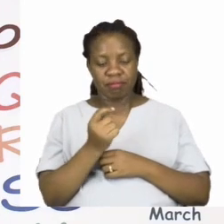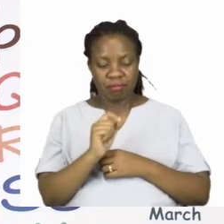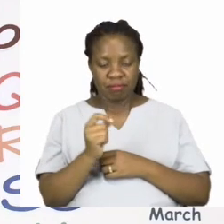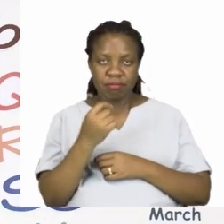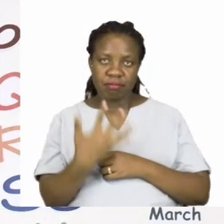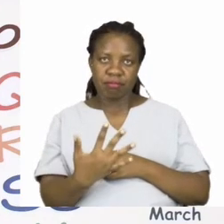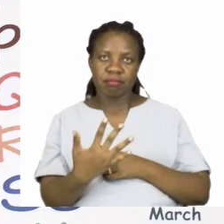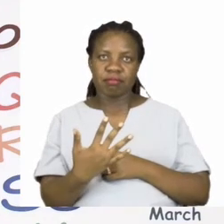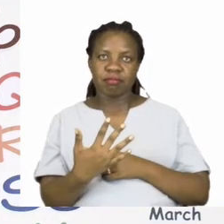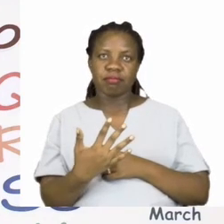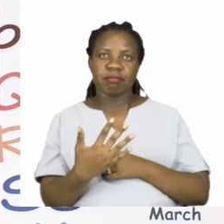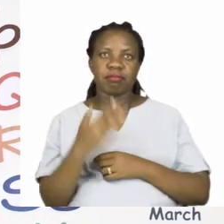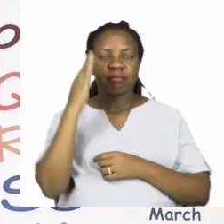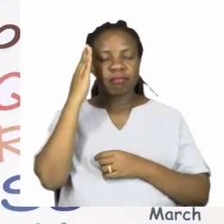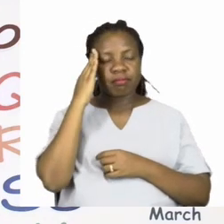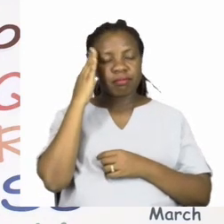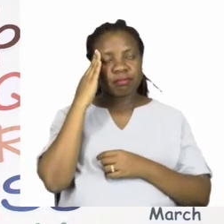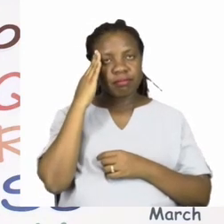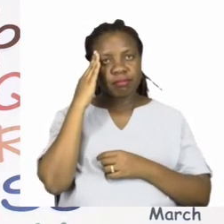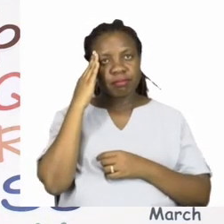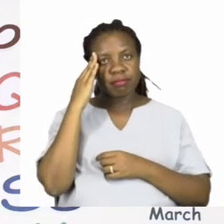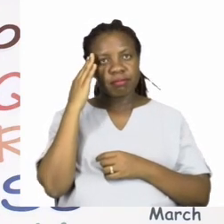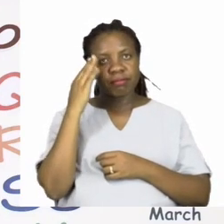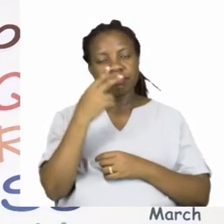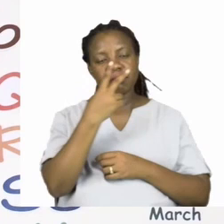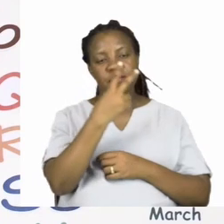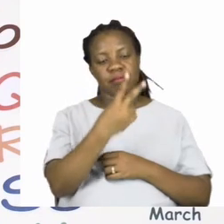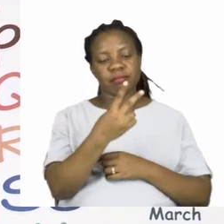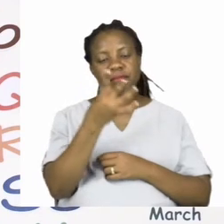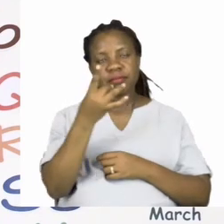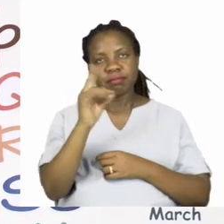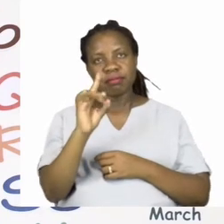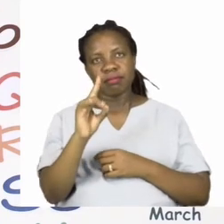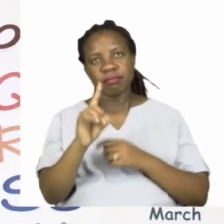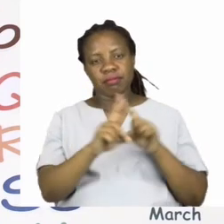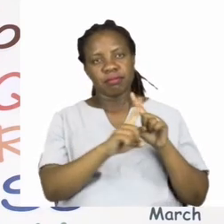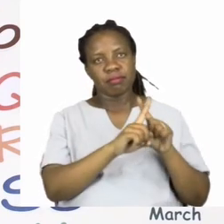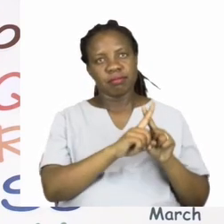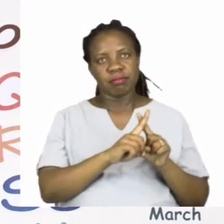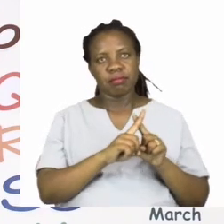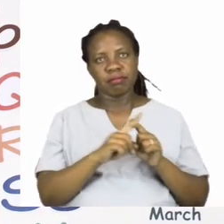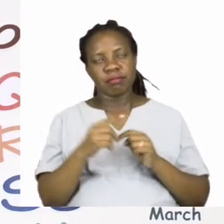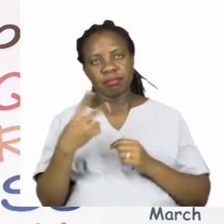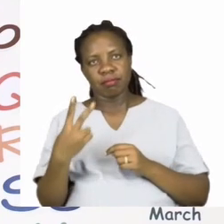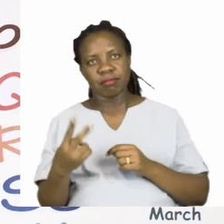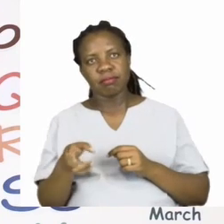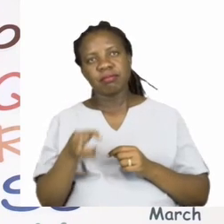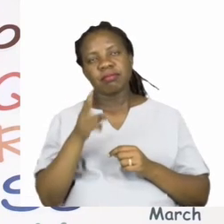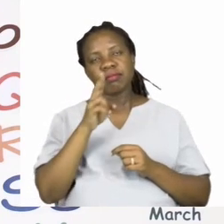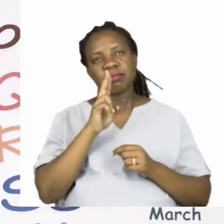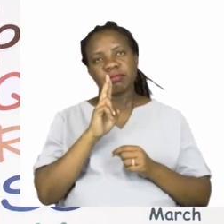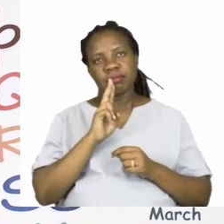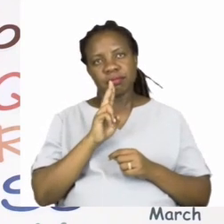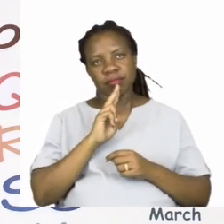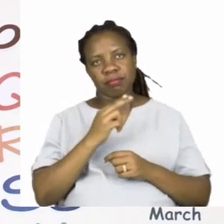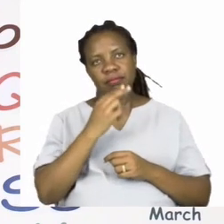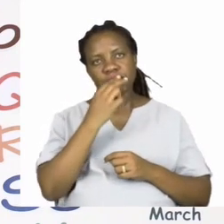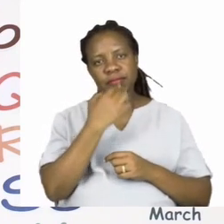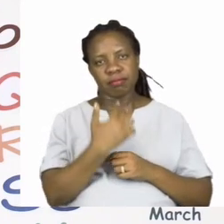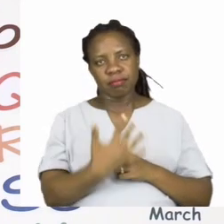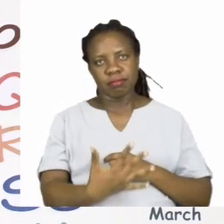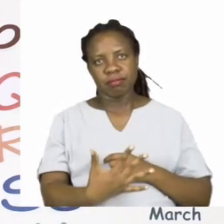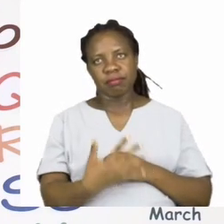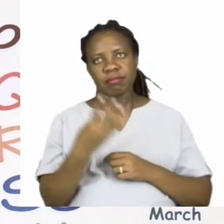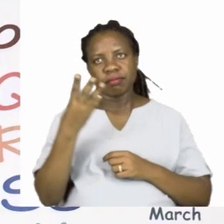So now we know that if we say 28 times 2, our answer is